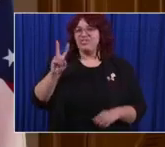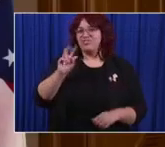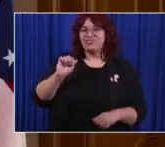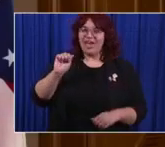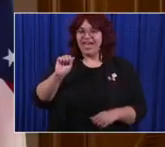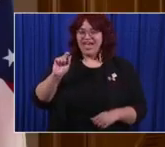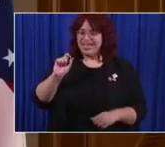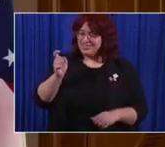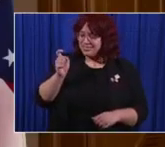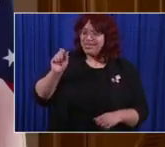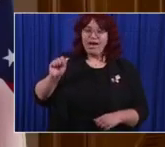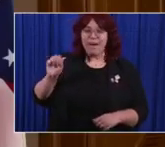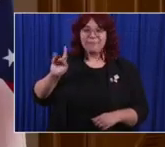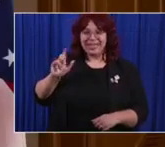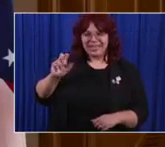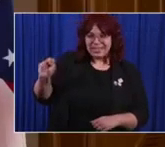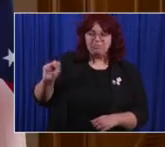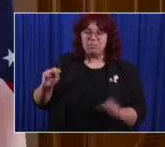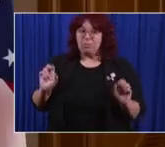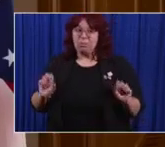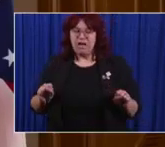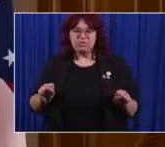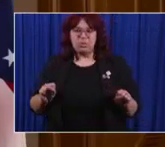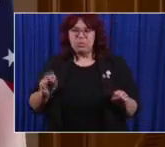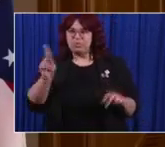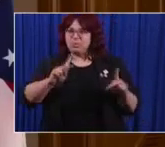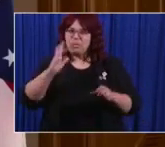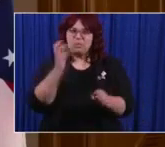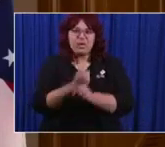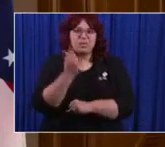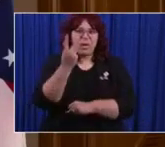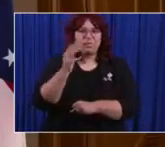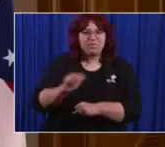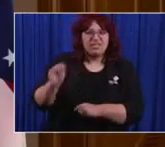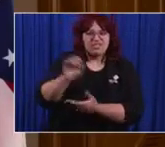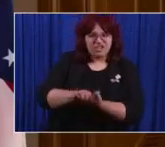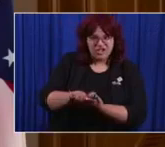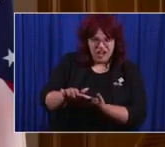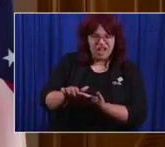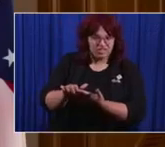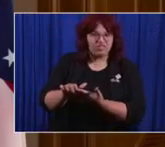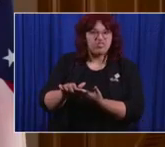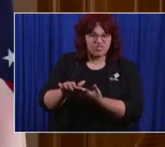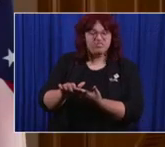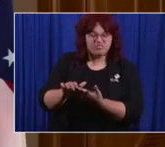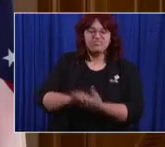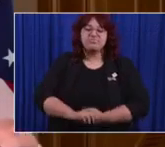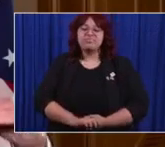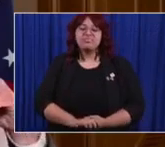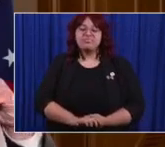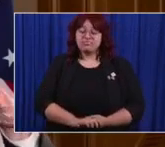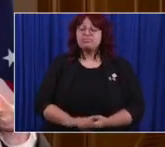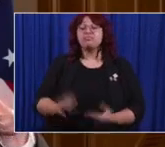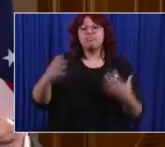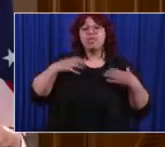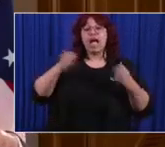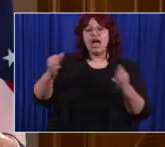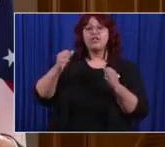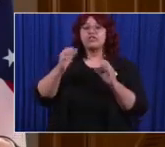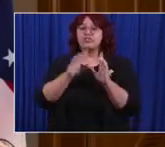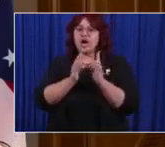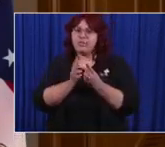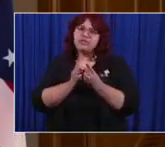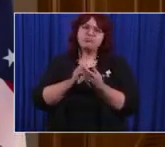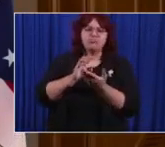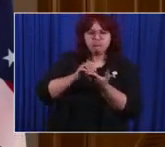we're getting anecdotal reports back from health departments that we're seeing an increase. We had been seeing a downturn